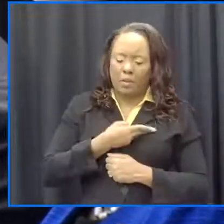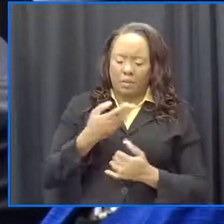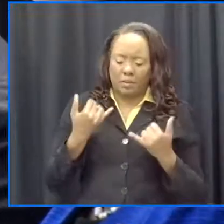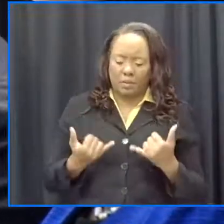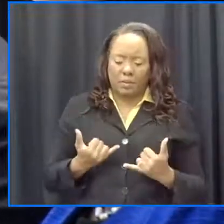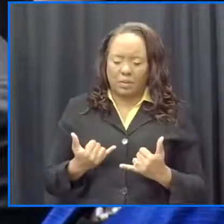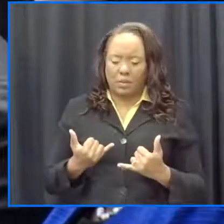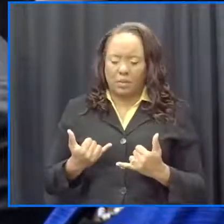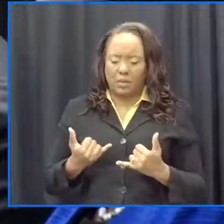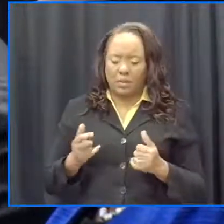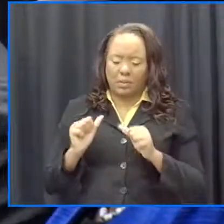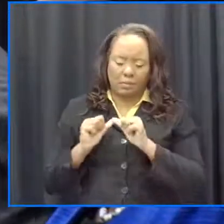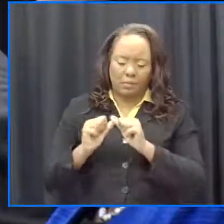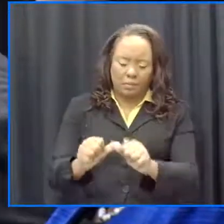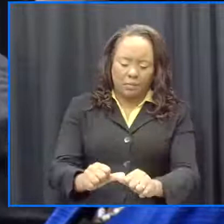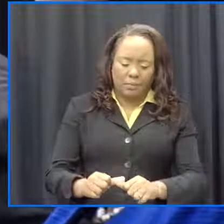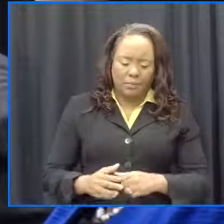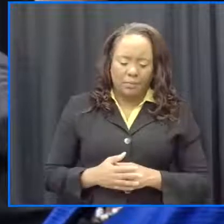beyond.